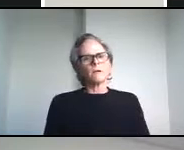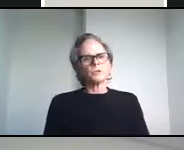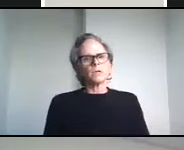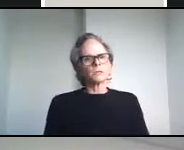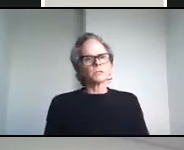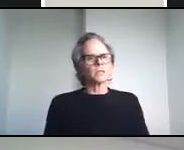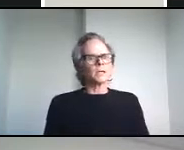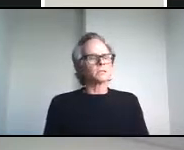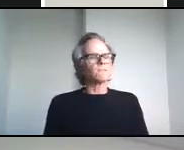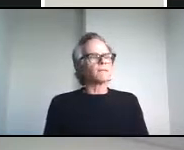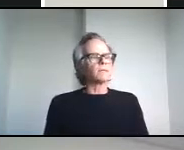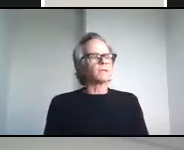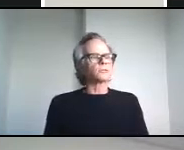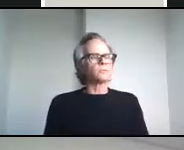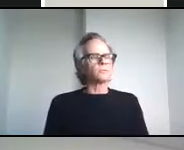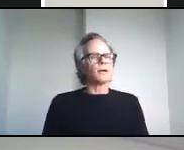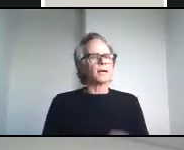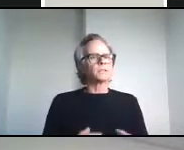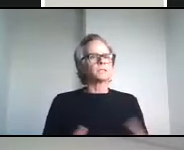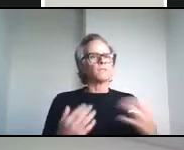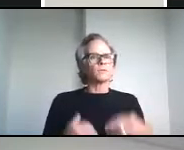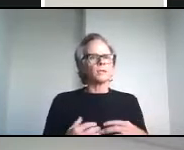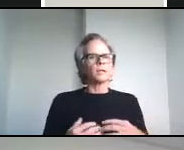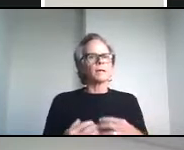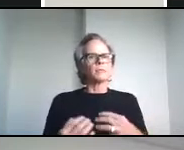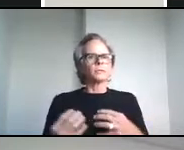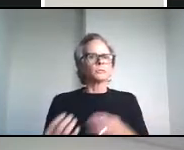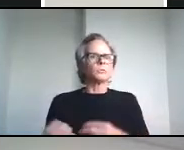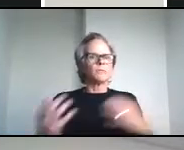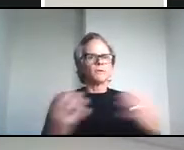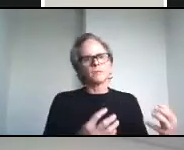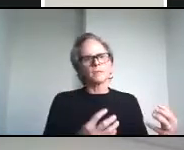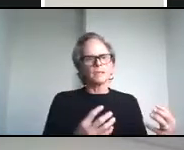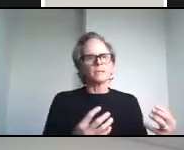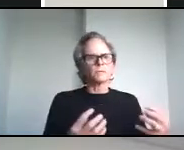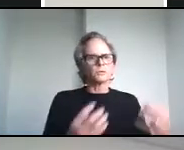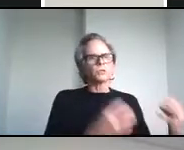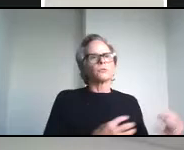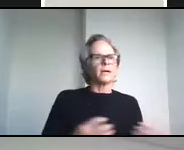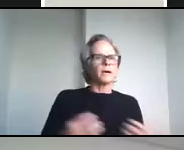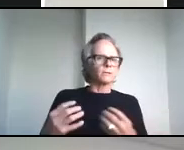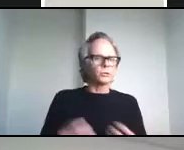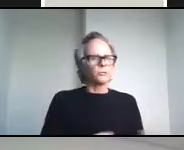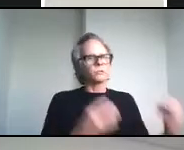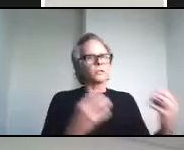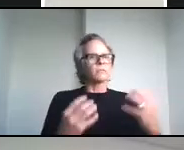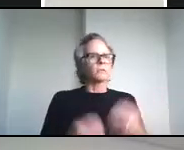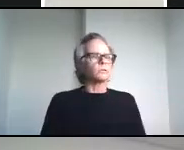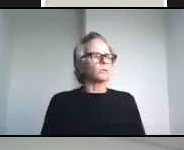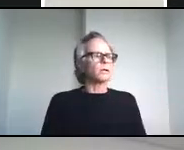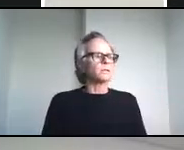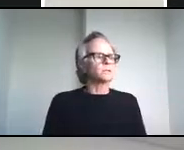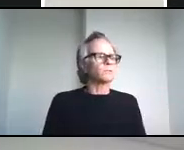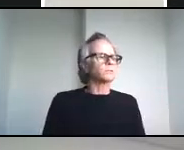two generously sized family restrooms that are accessed from within the library. So you never have to leave with your children out of the children's library